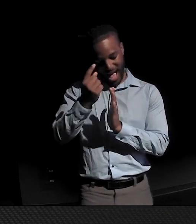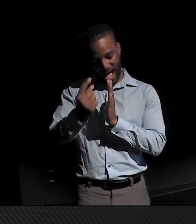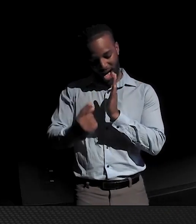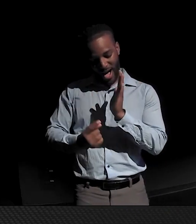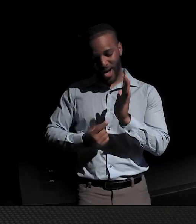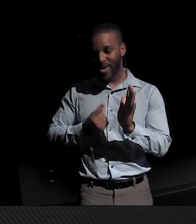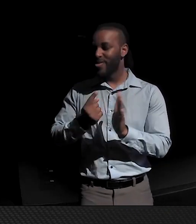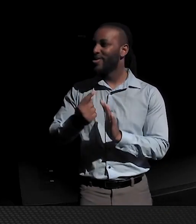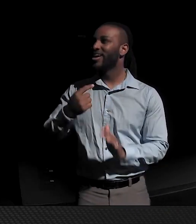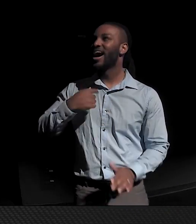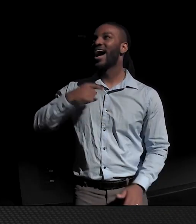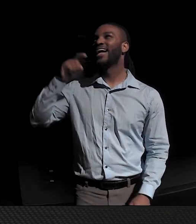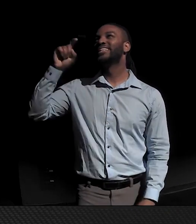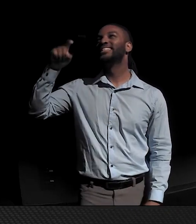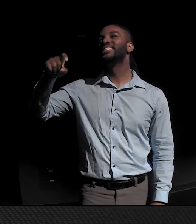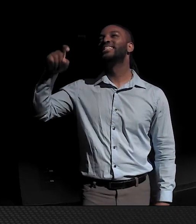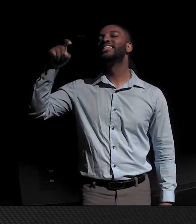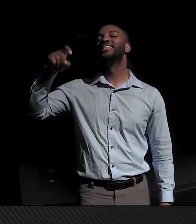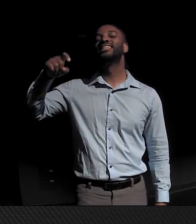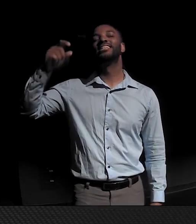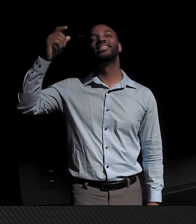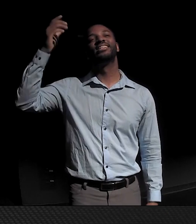Every hour I